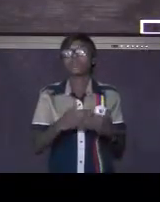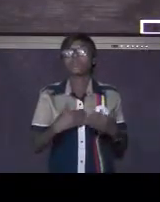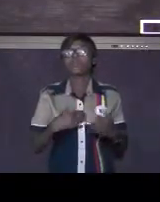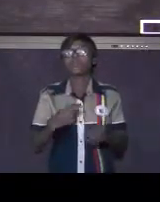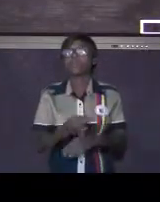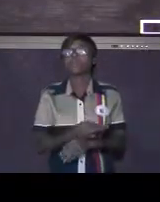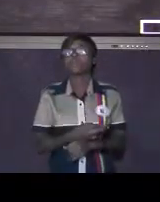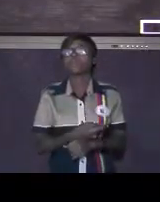multiplying.